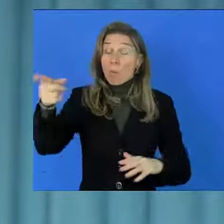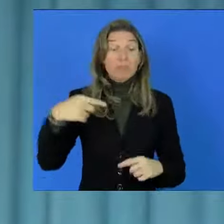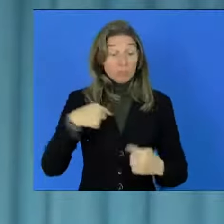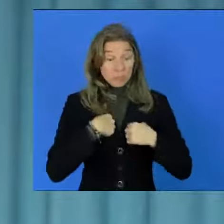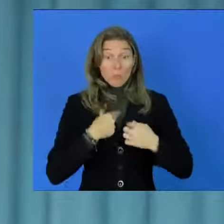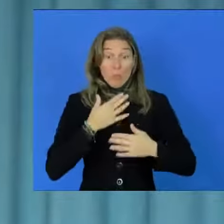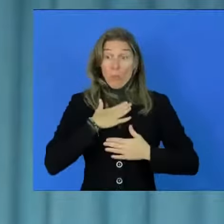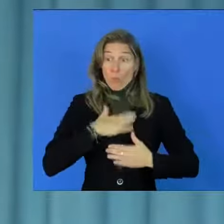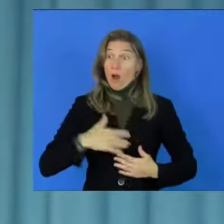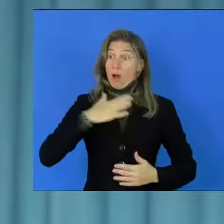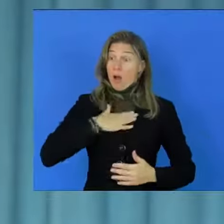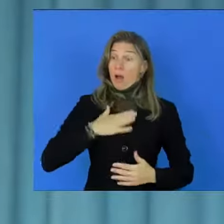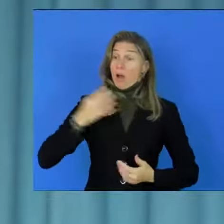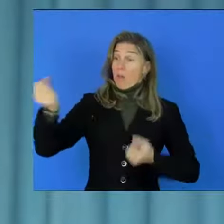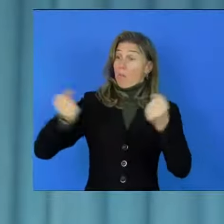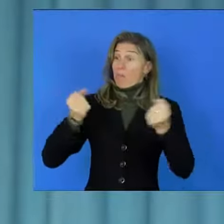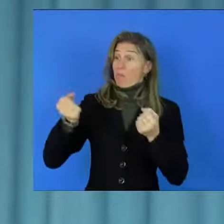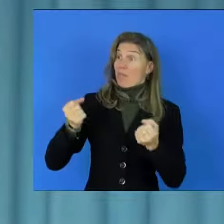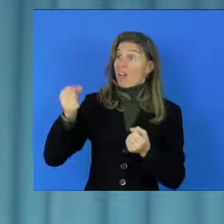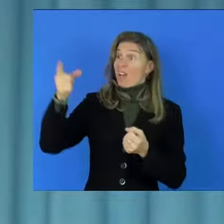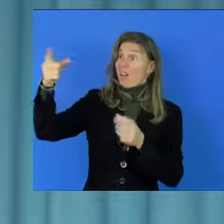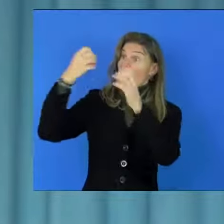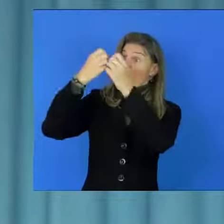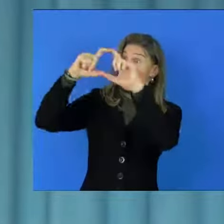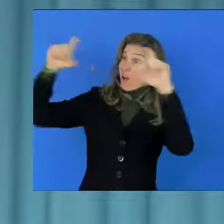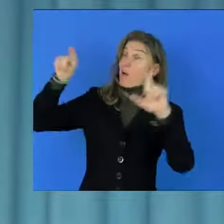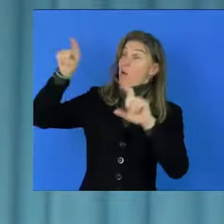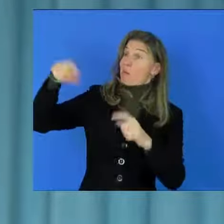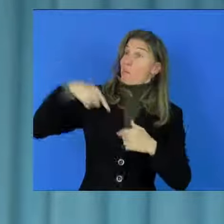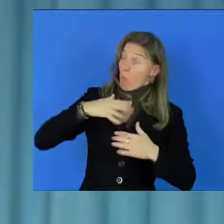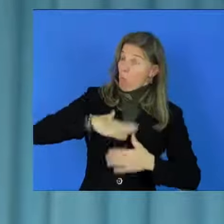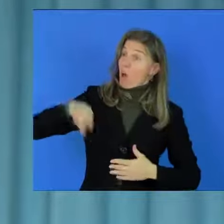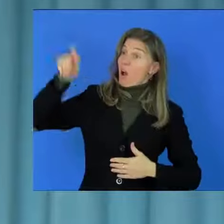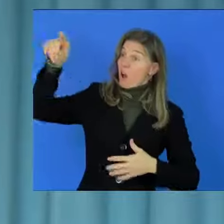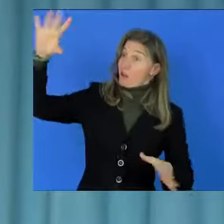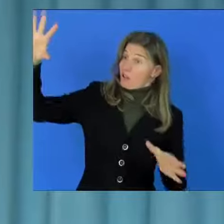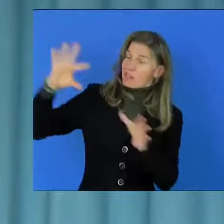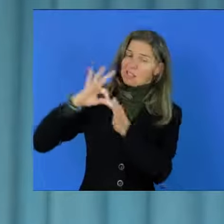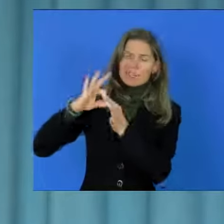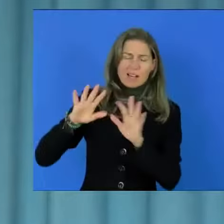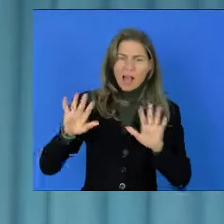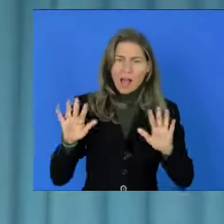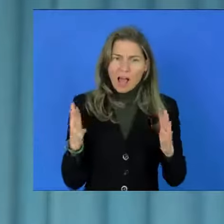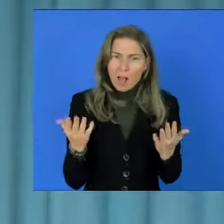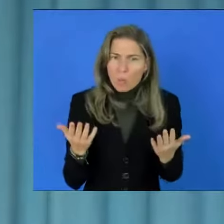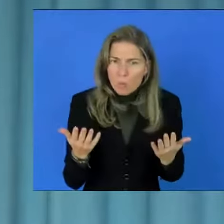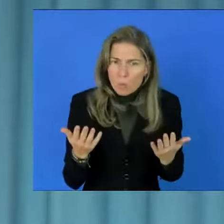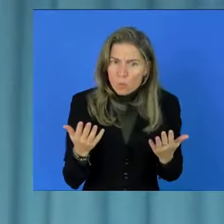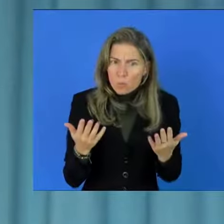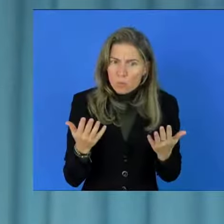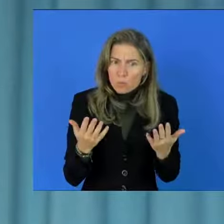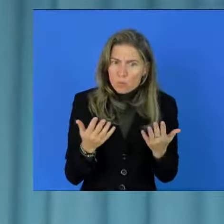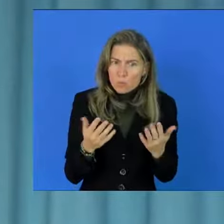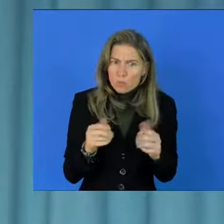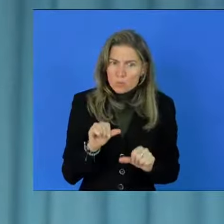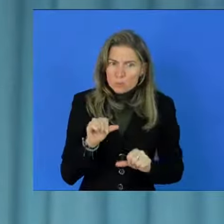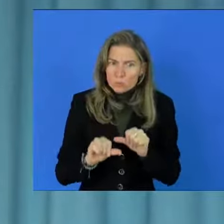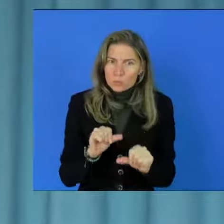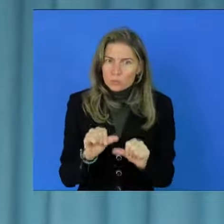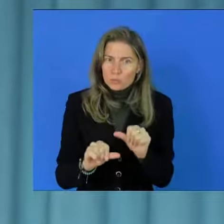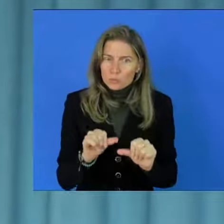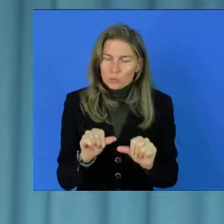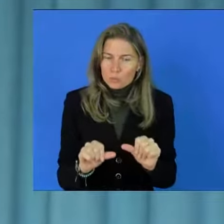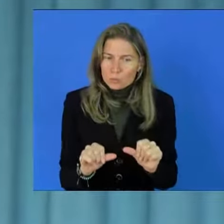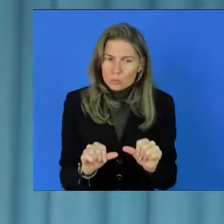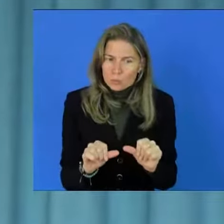a customer? If I want this system, how do you think you can scale this, and Yes, who should I talk